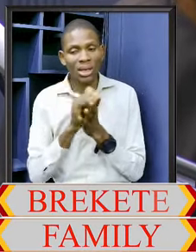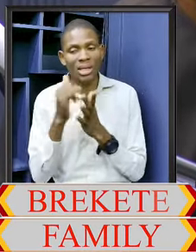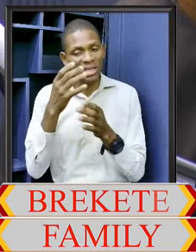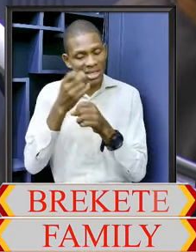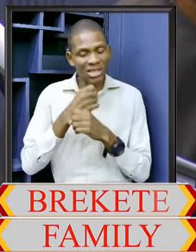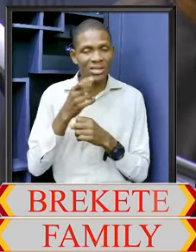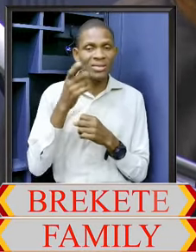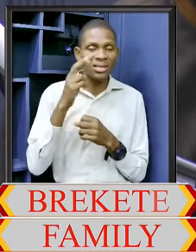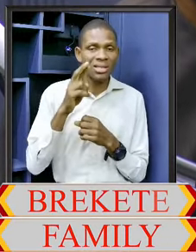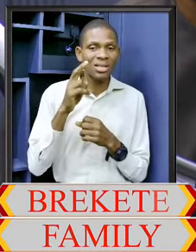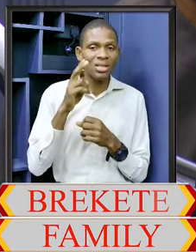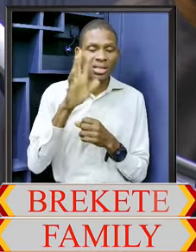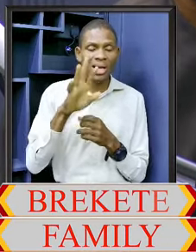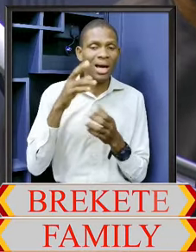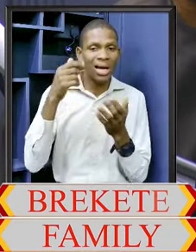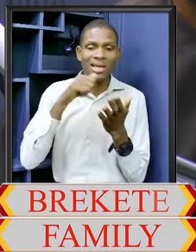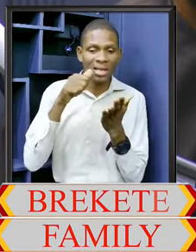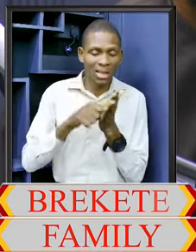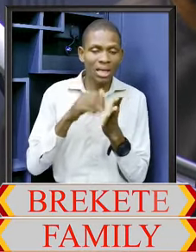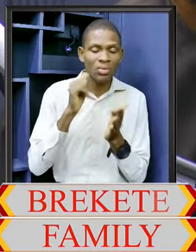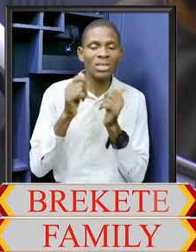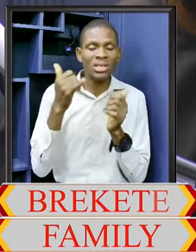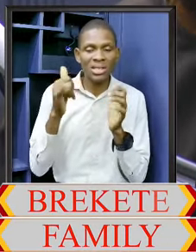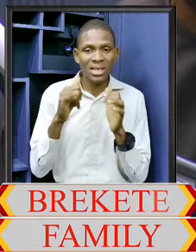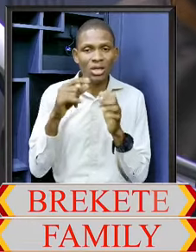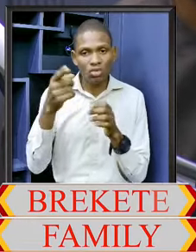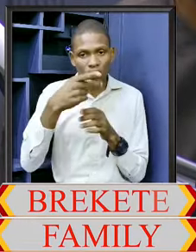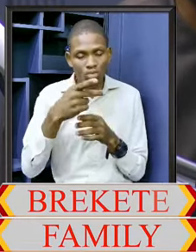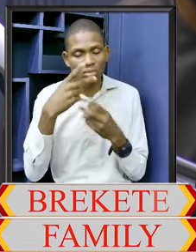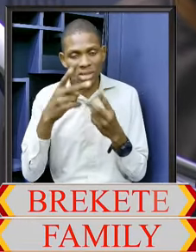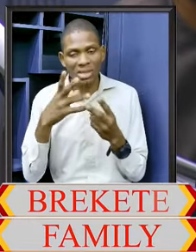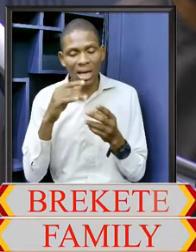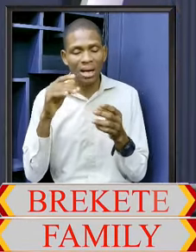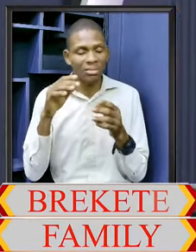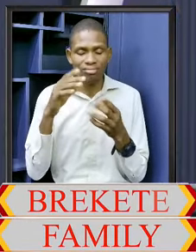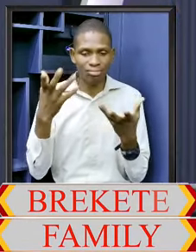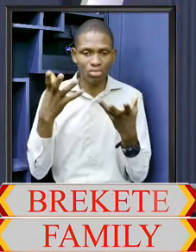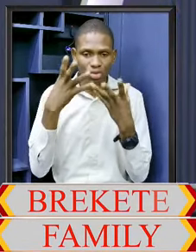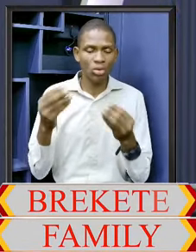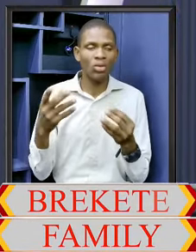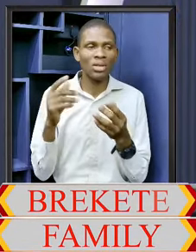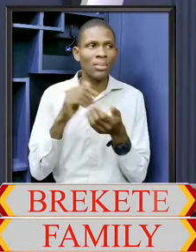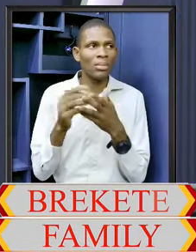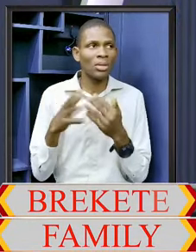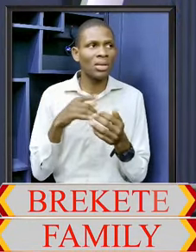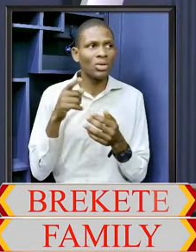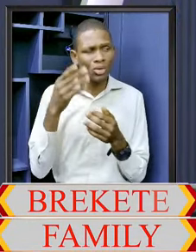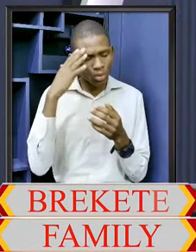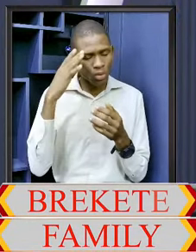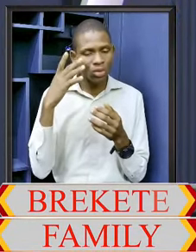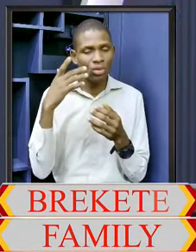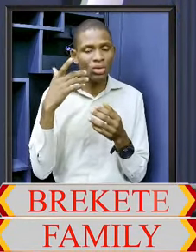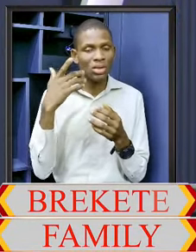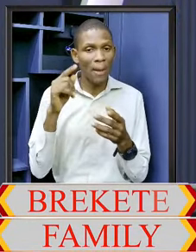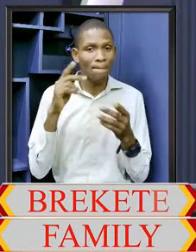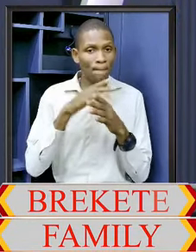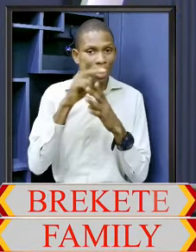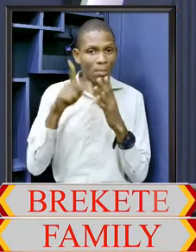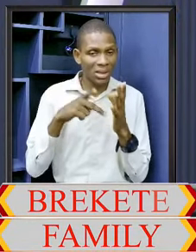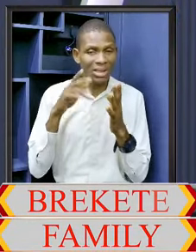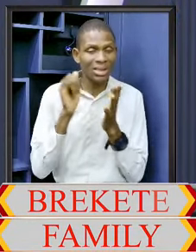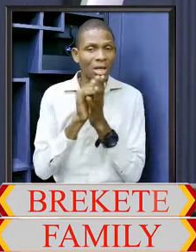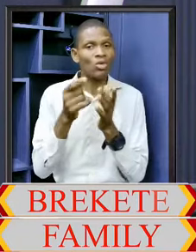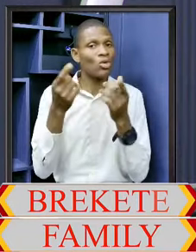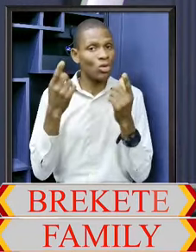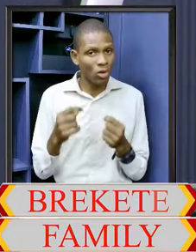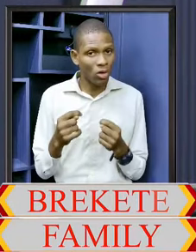which day we go see? Make we discuss this matter in house as we agree. Talk to the public. You know, send a public where you come.